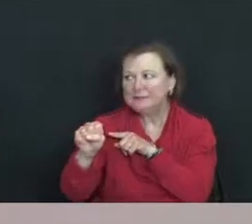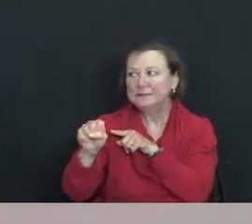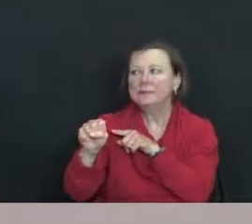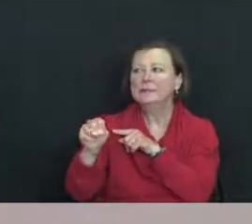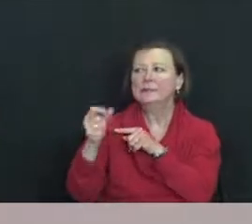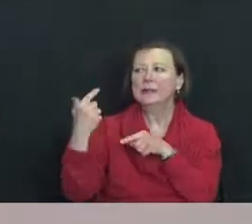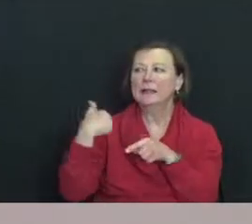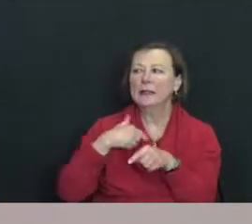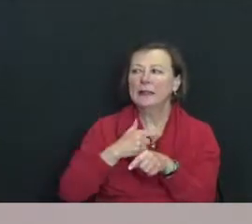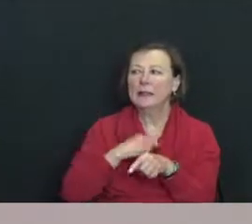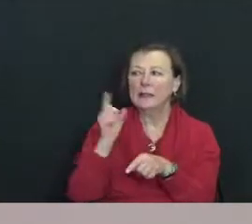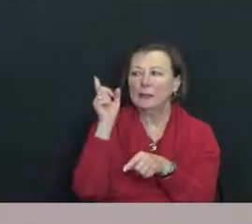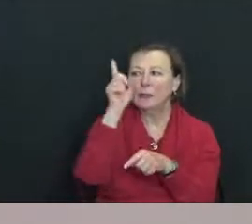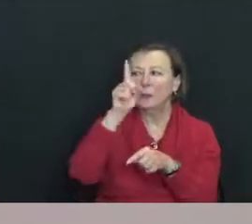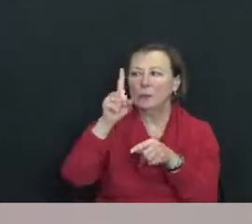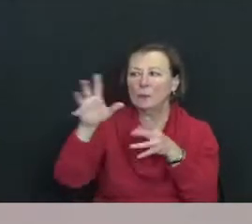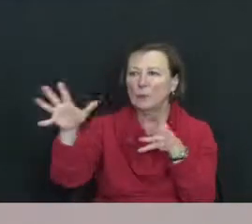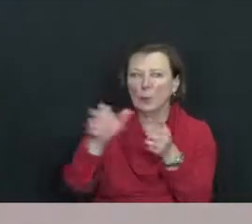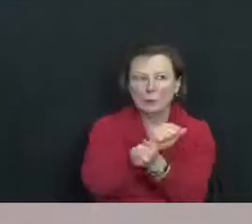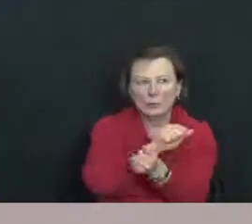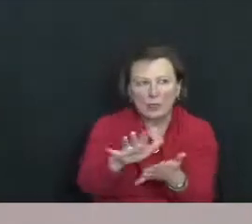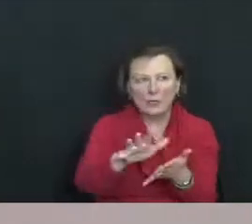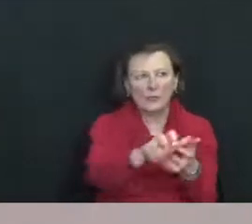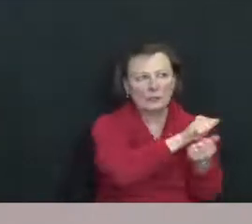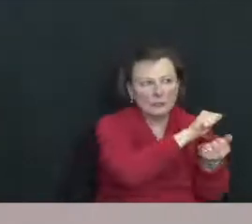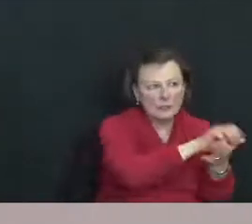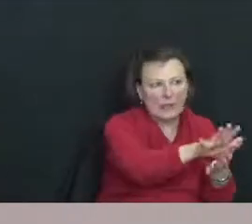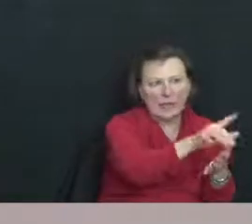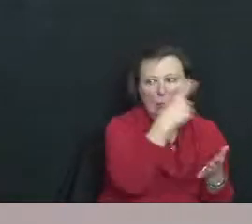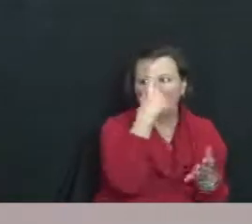Let's go knock down someone